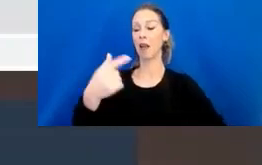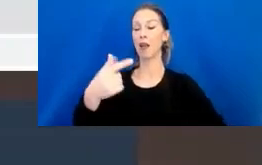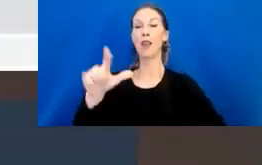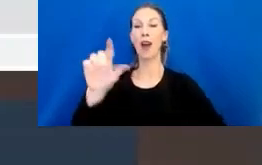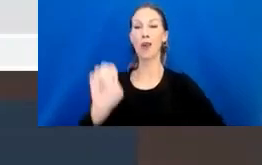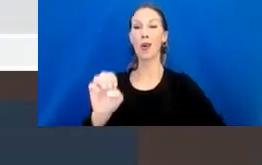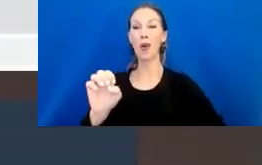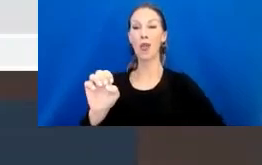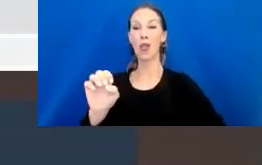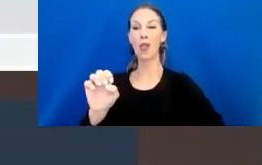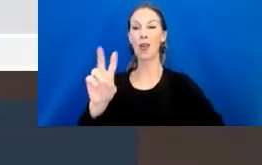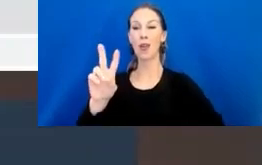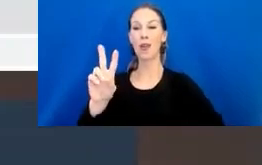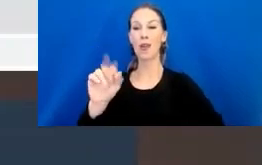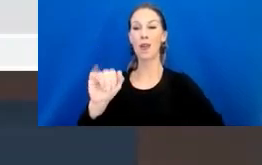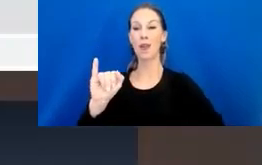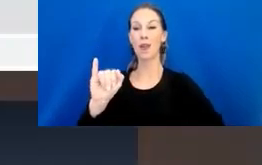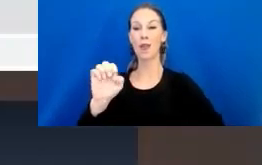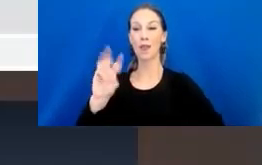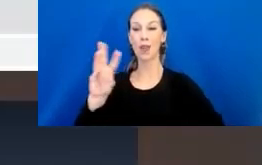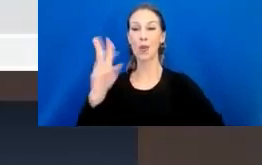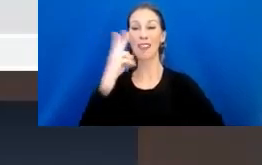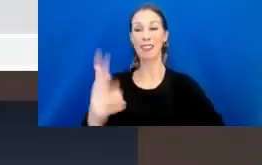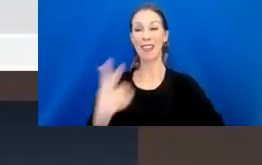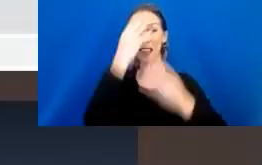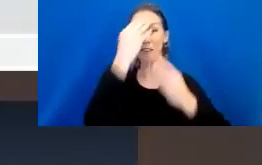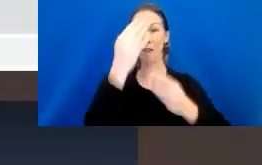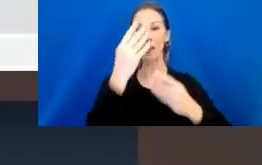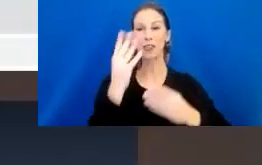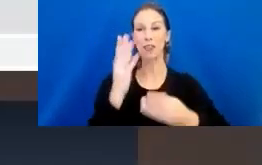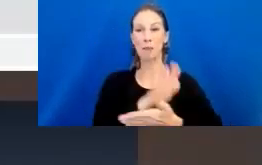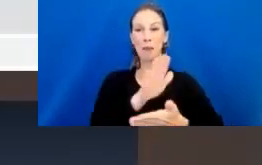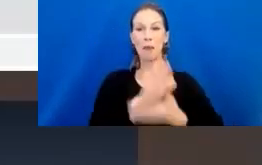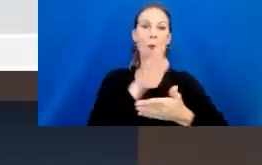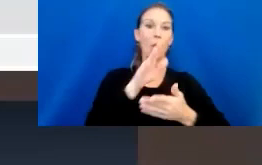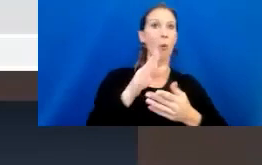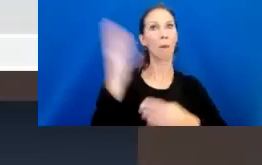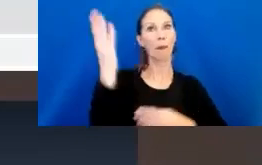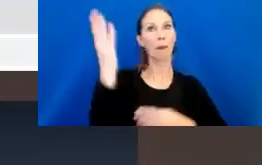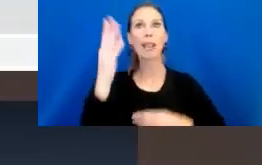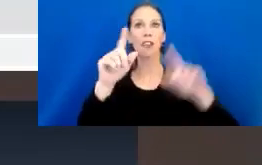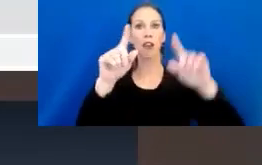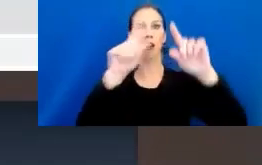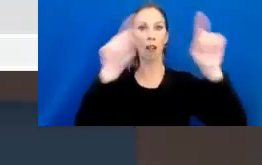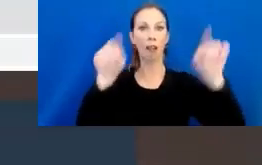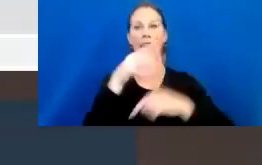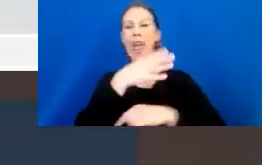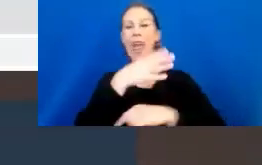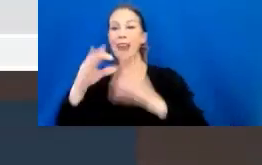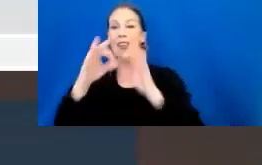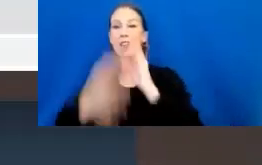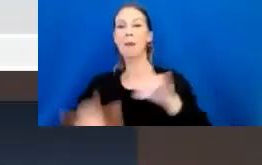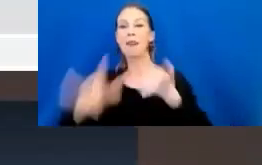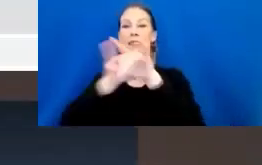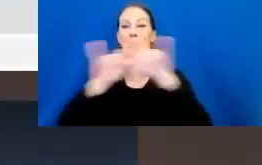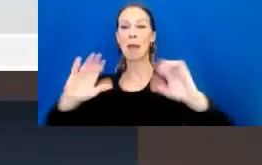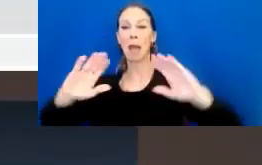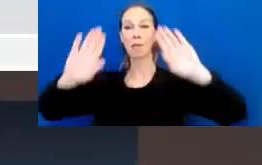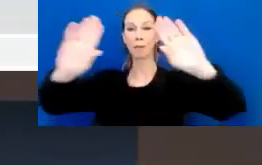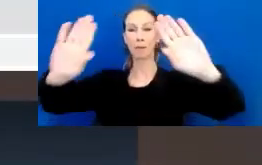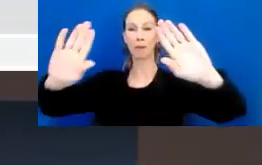the content being shared and the interpreter, they could have the ability to change their screen to their own personal